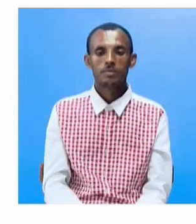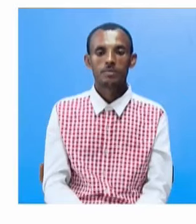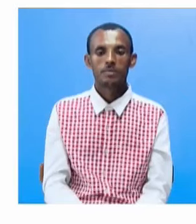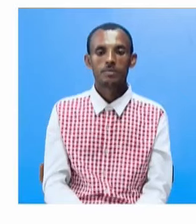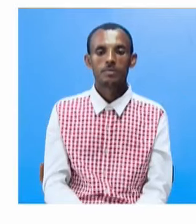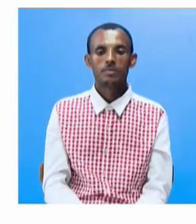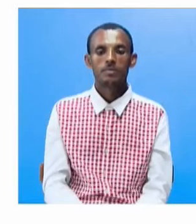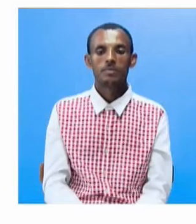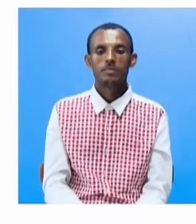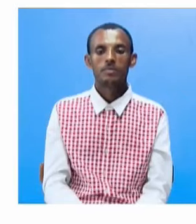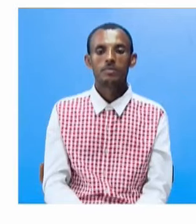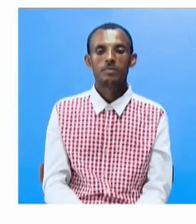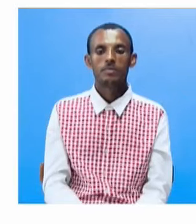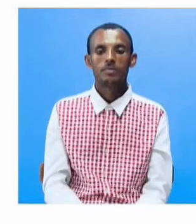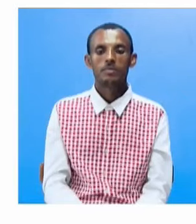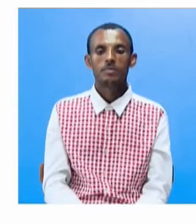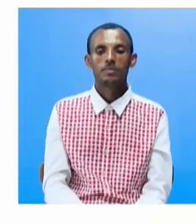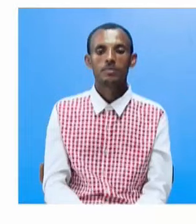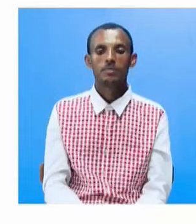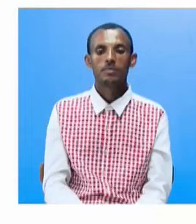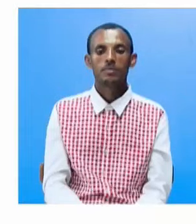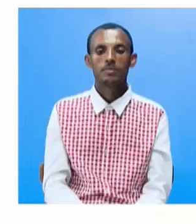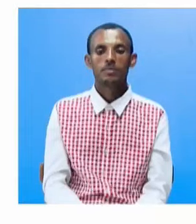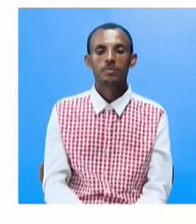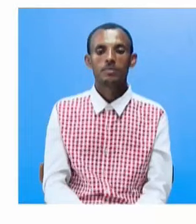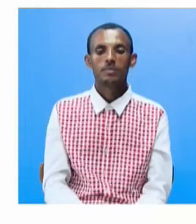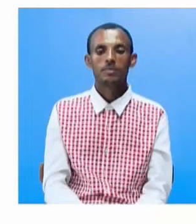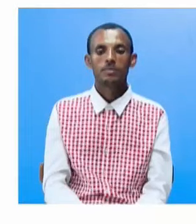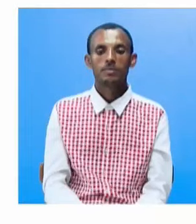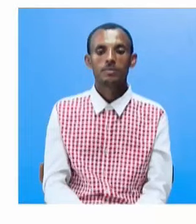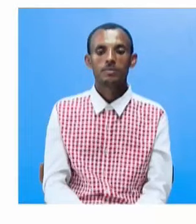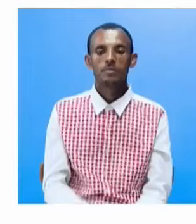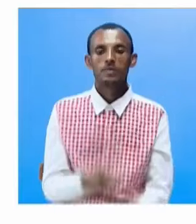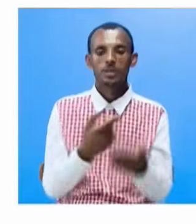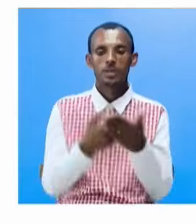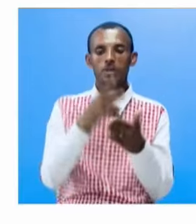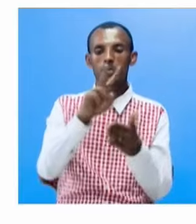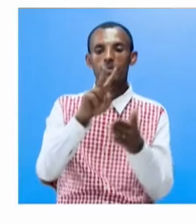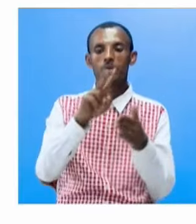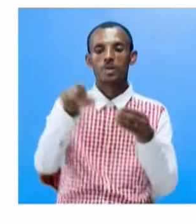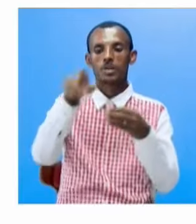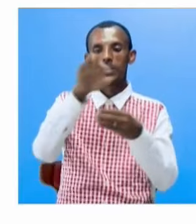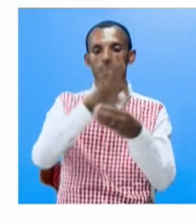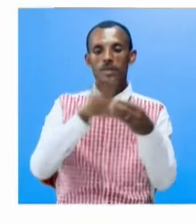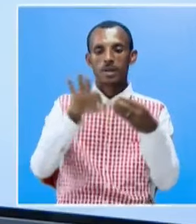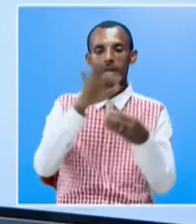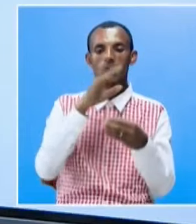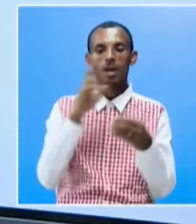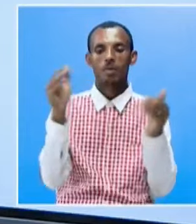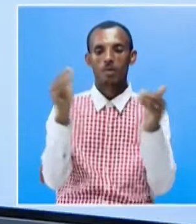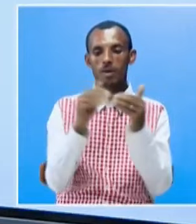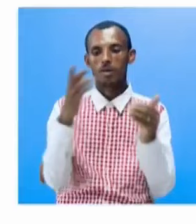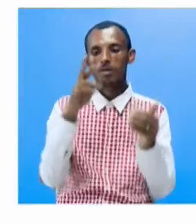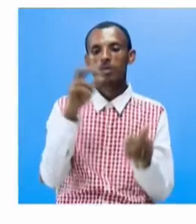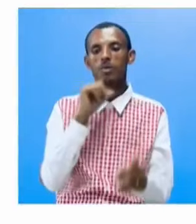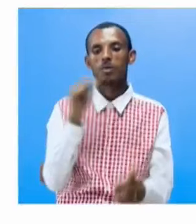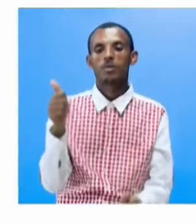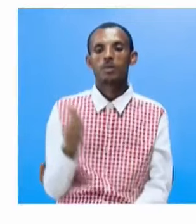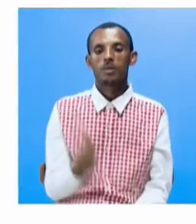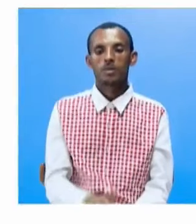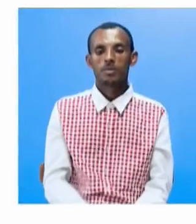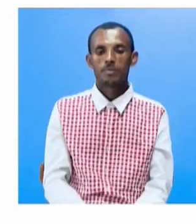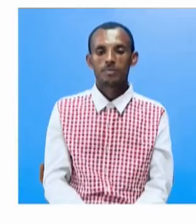this circle and this circle? Are these two circles congruent? And again,